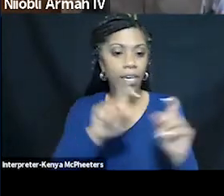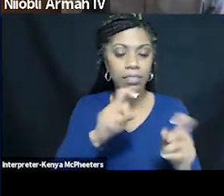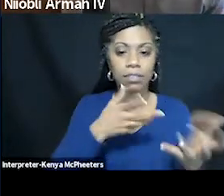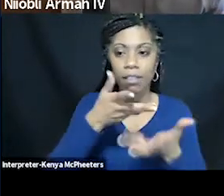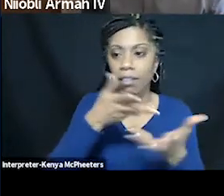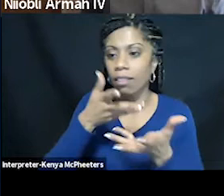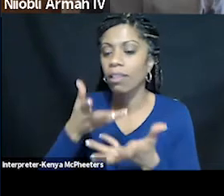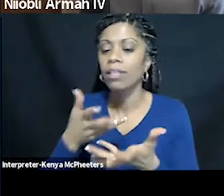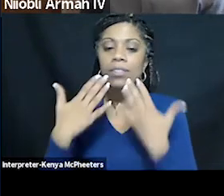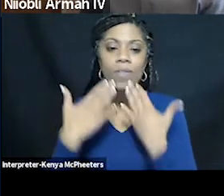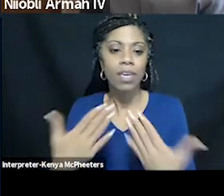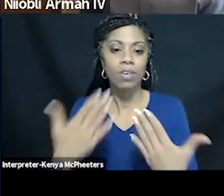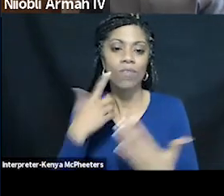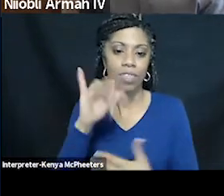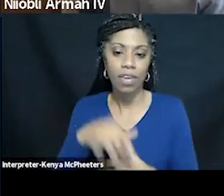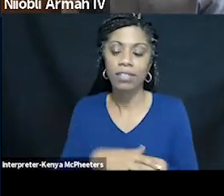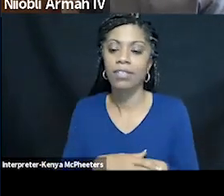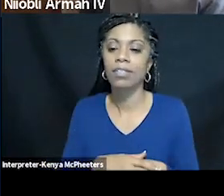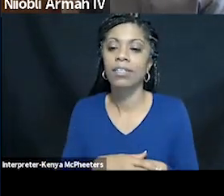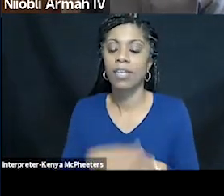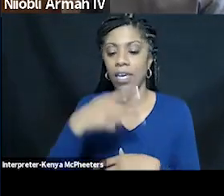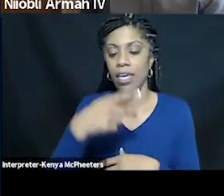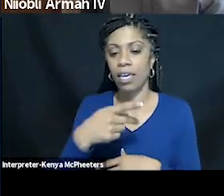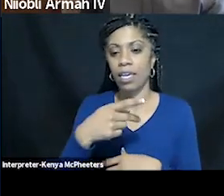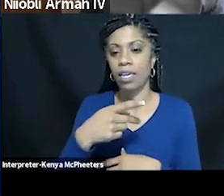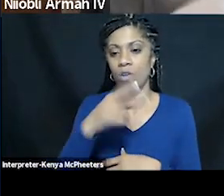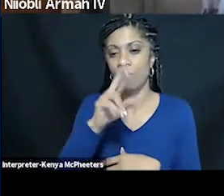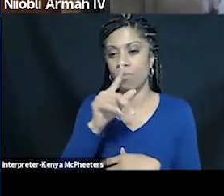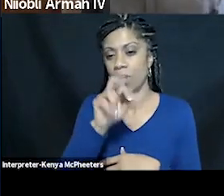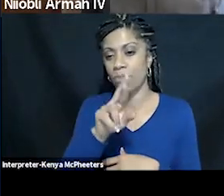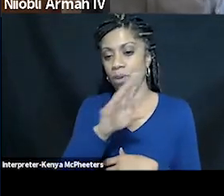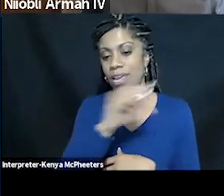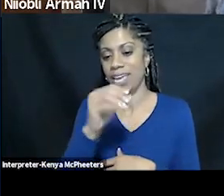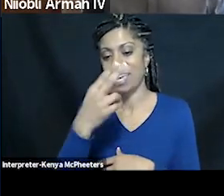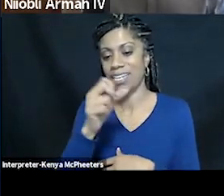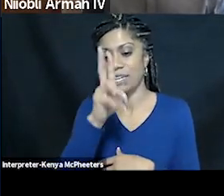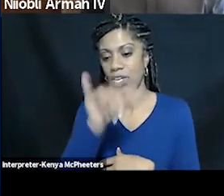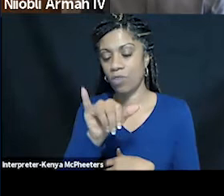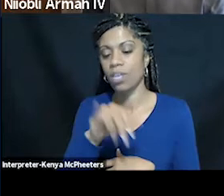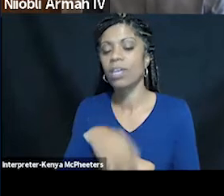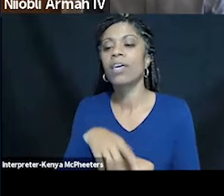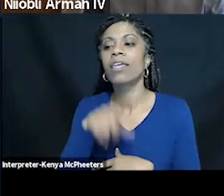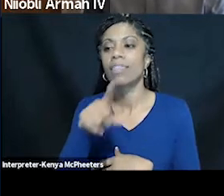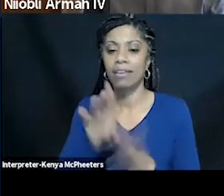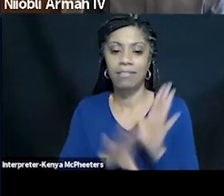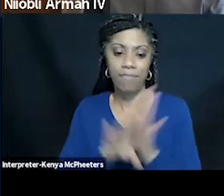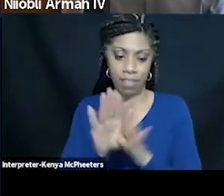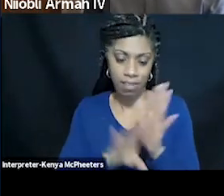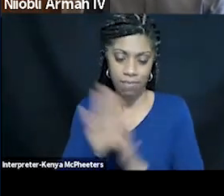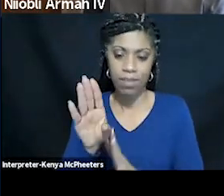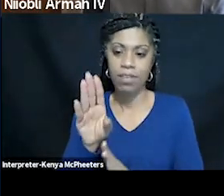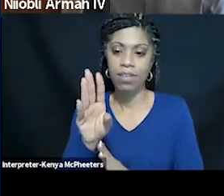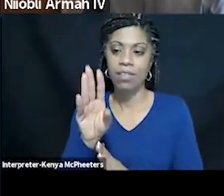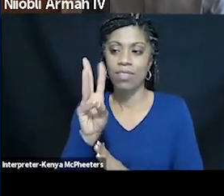us, to those of you who are able to. And Proper and Henry No were brought together to design and develop the website. And so it's really important to call out that we developed